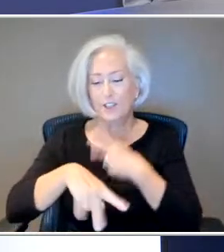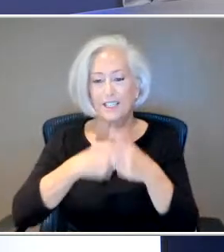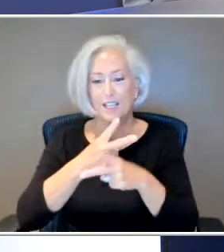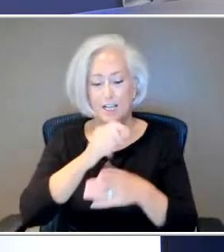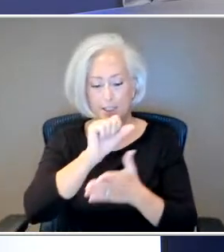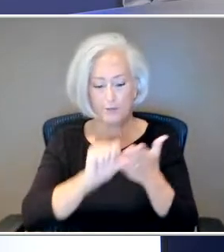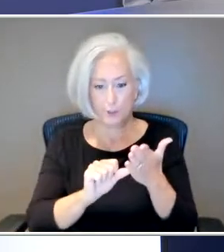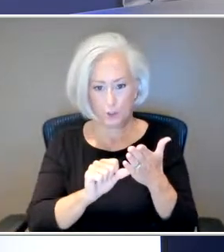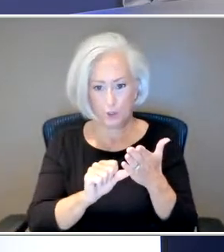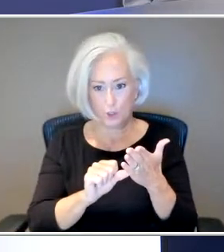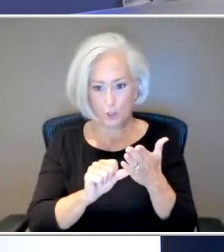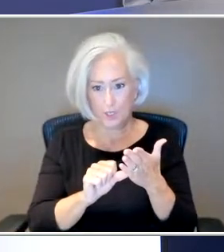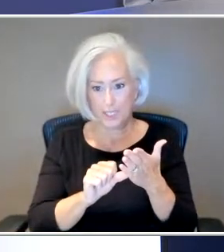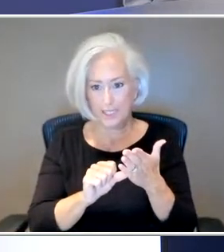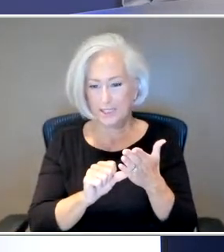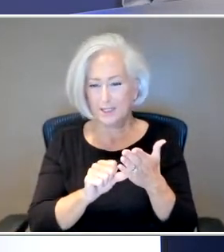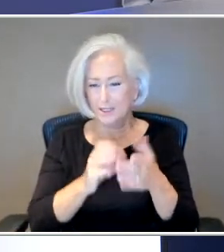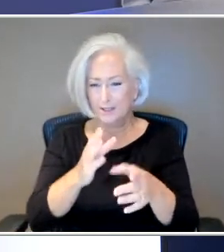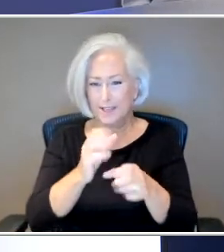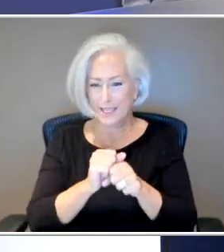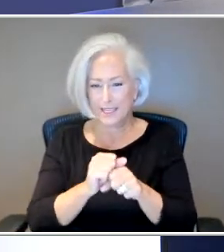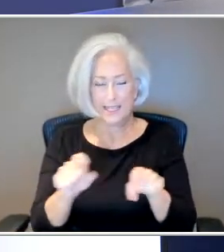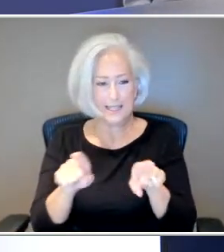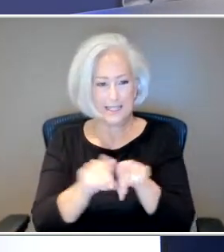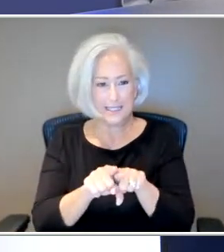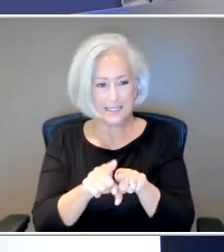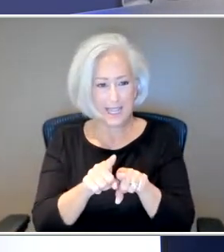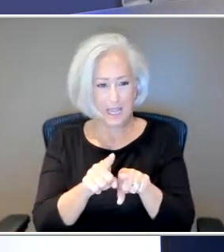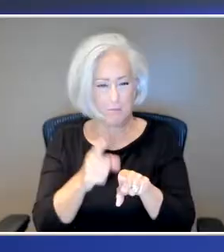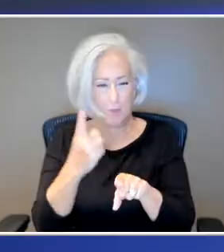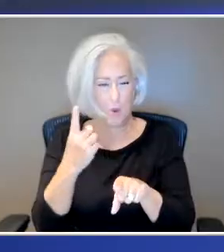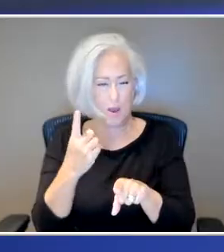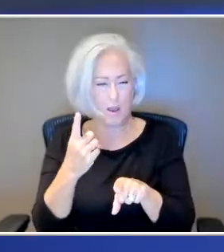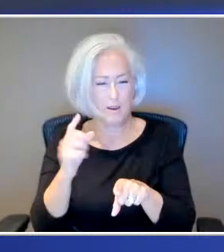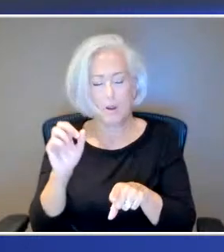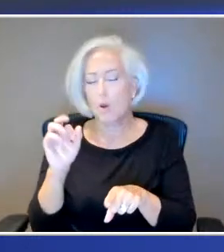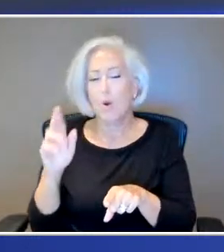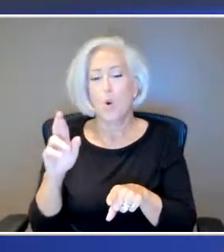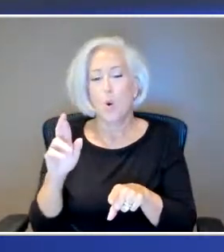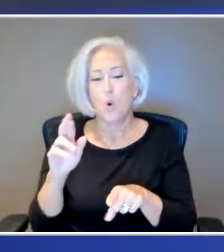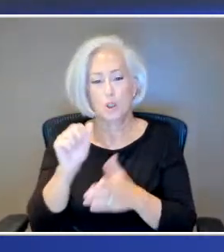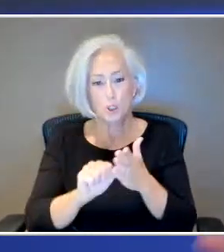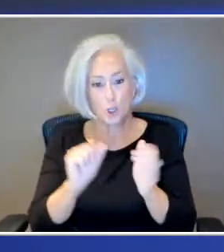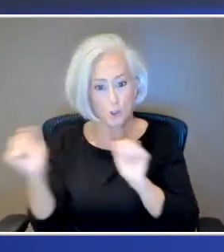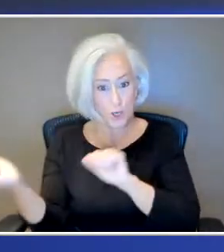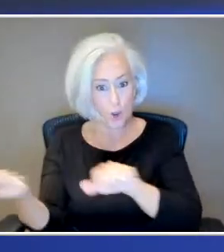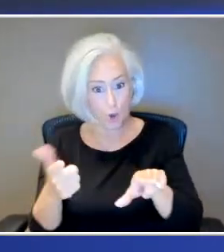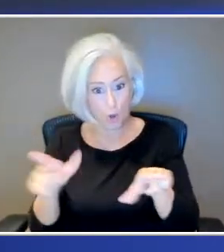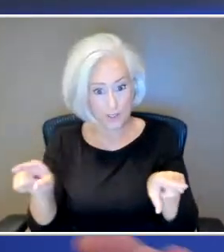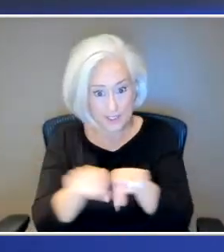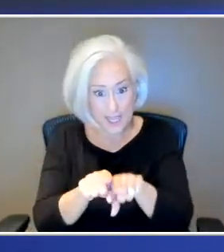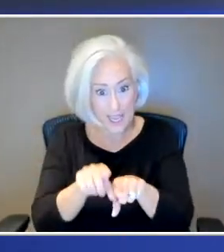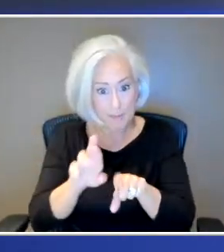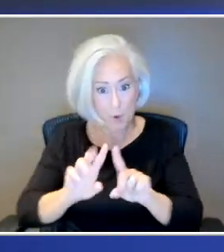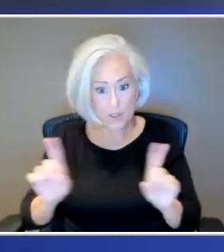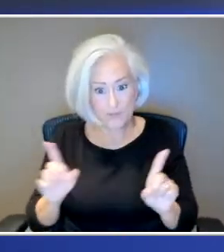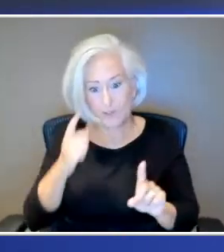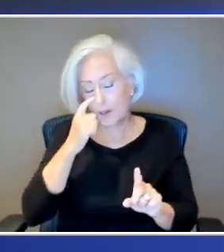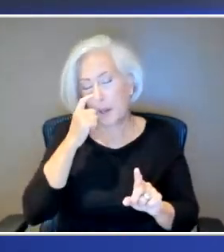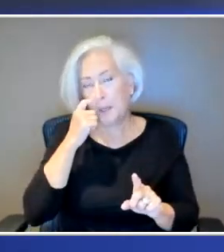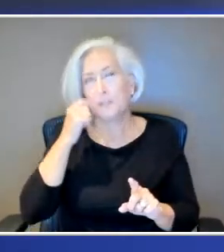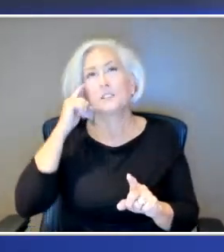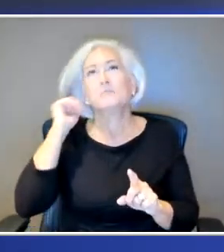one? And what are options when it comes to surgery? Yeah, so I mean, Generically, yes, they had the same surgery in that they had a